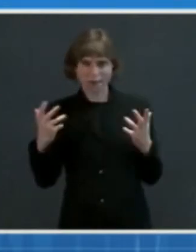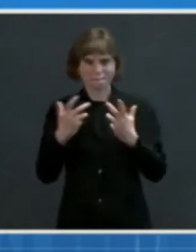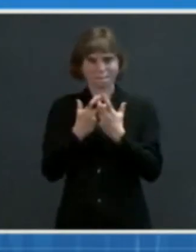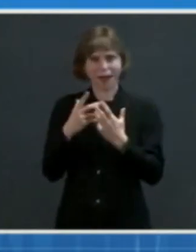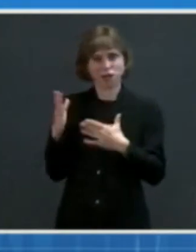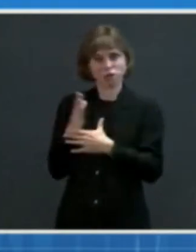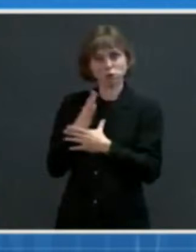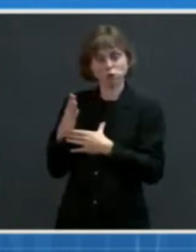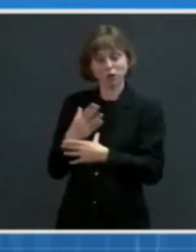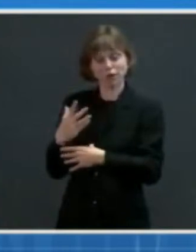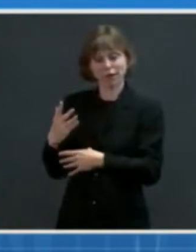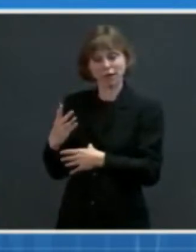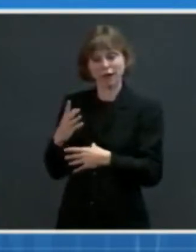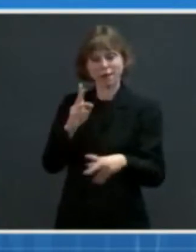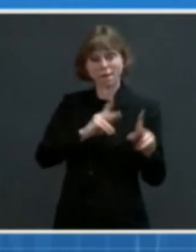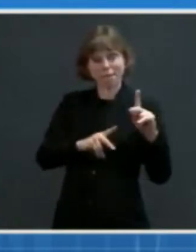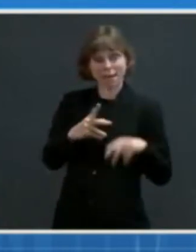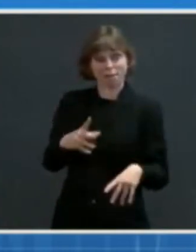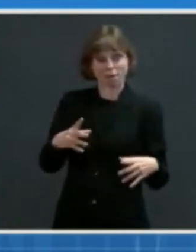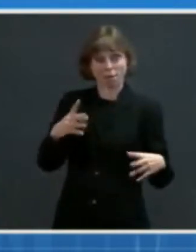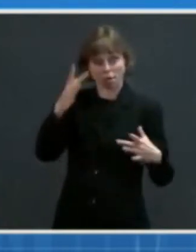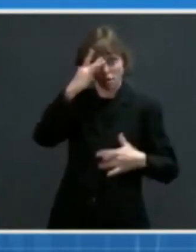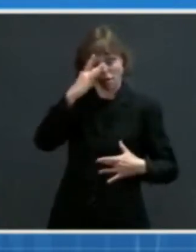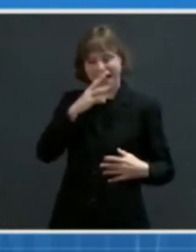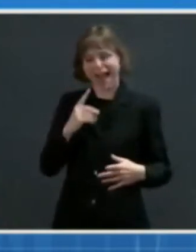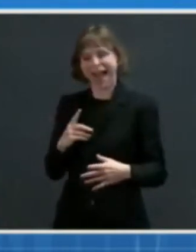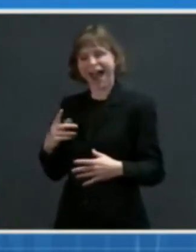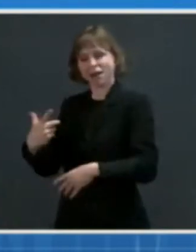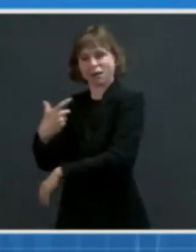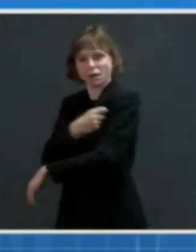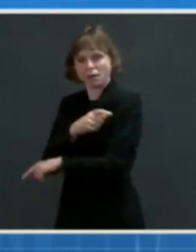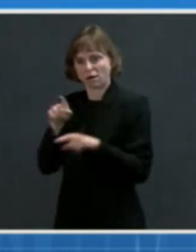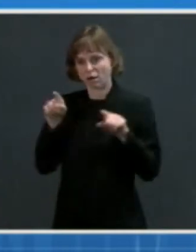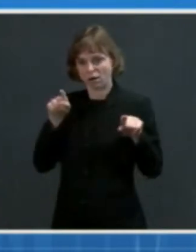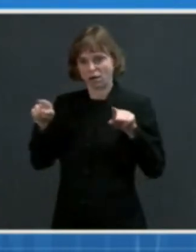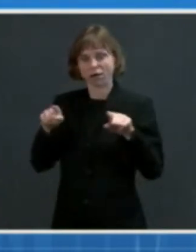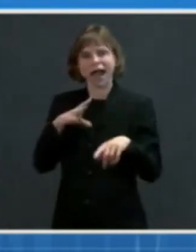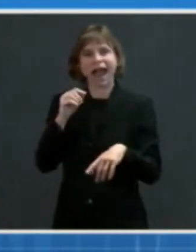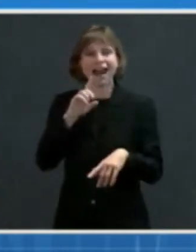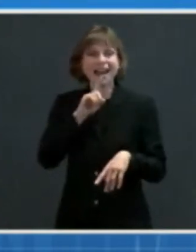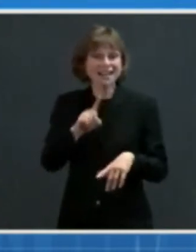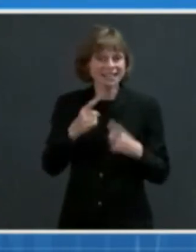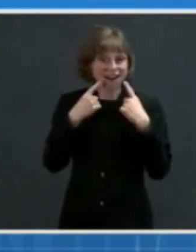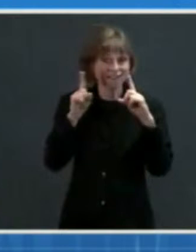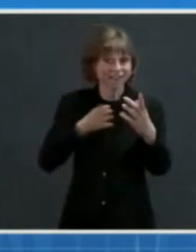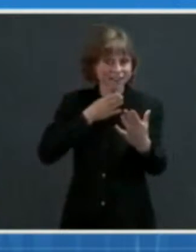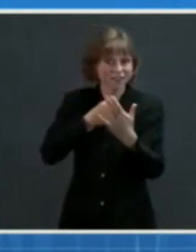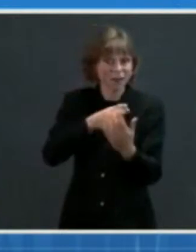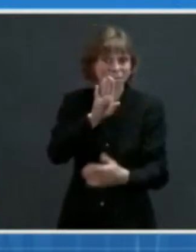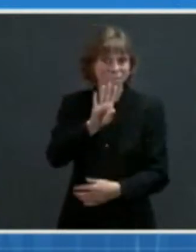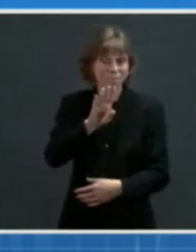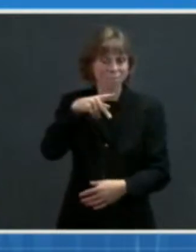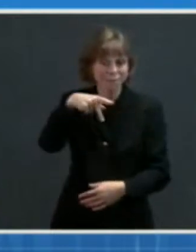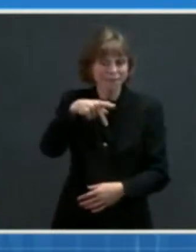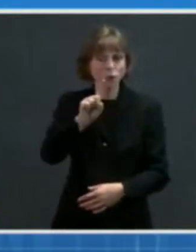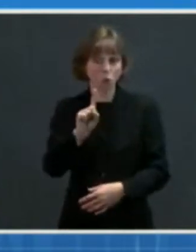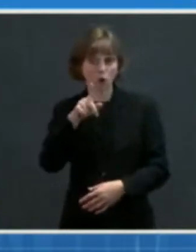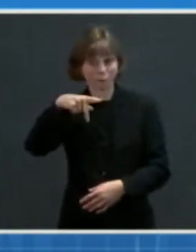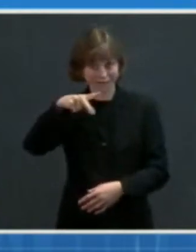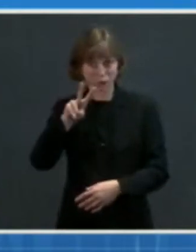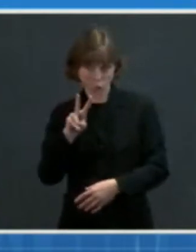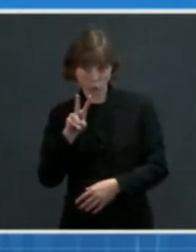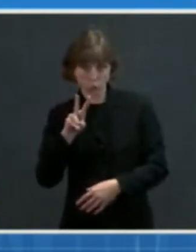are using and what its efficacy against the P1, P2 variant that is dominant